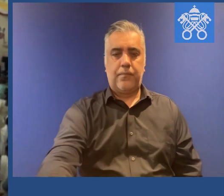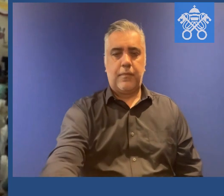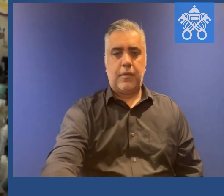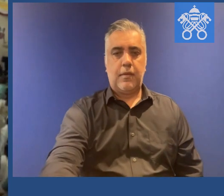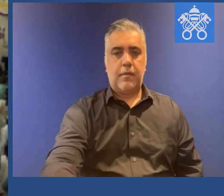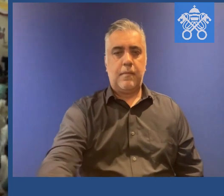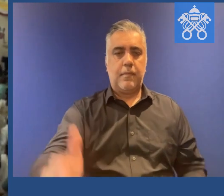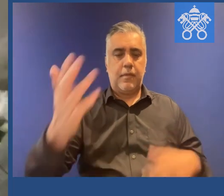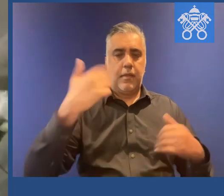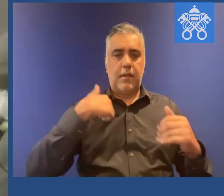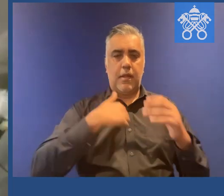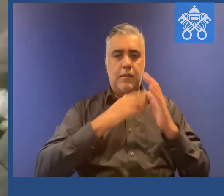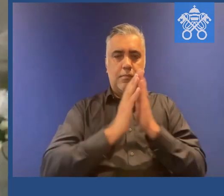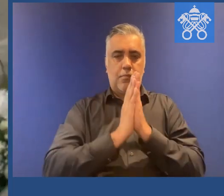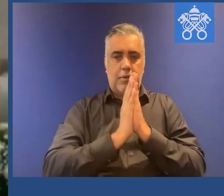Let us pray.